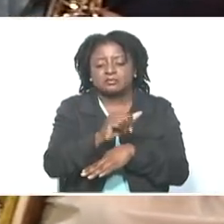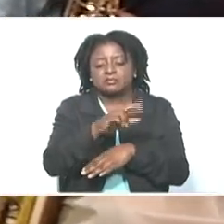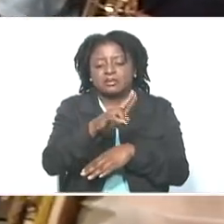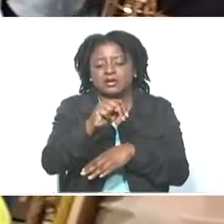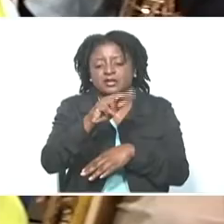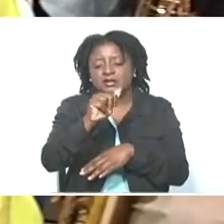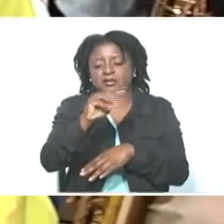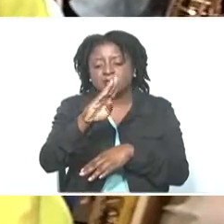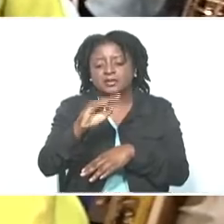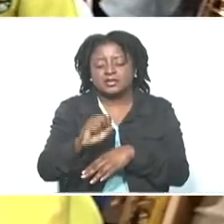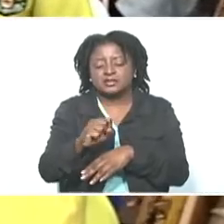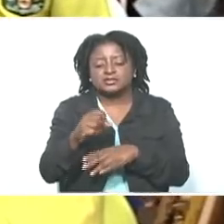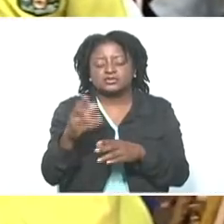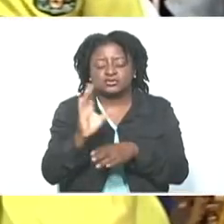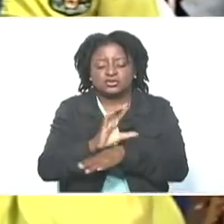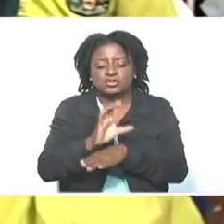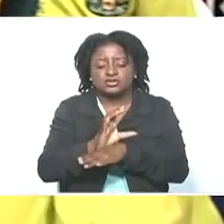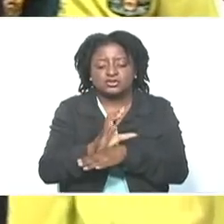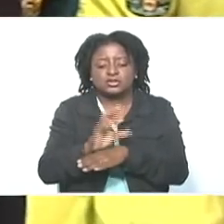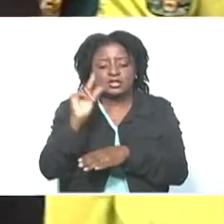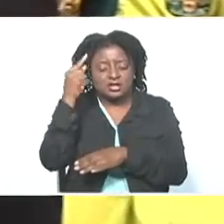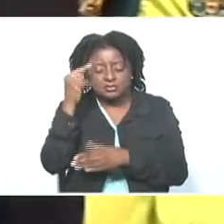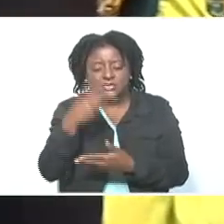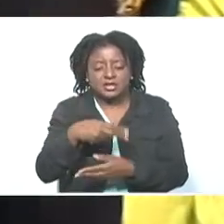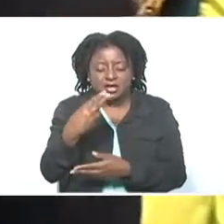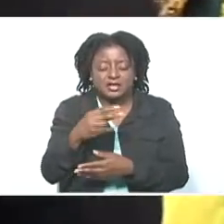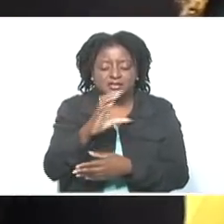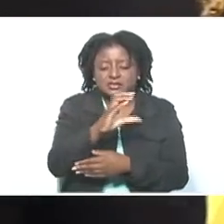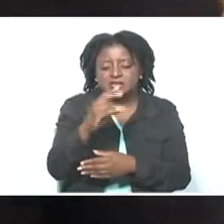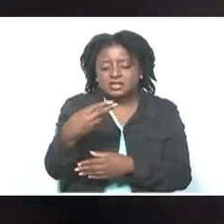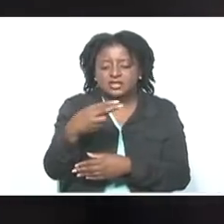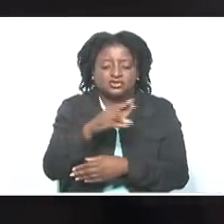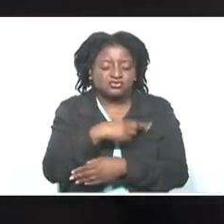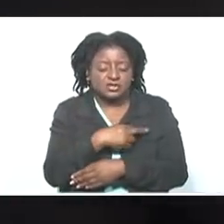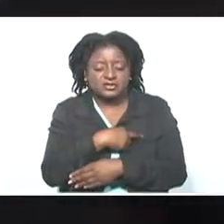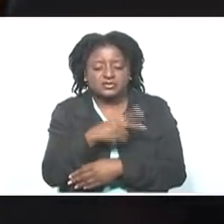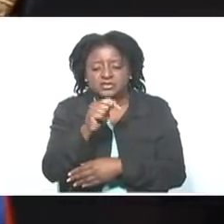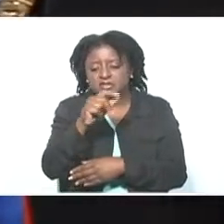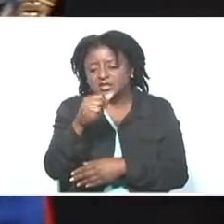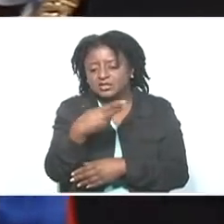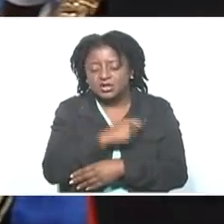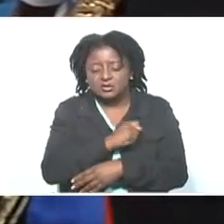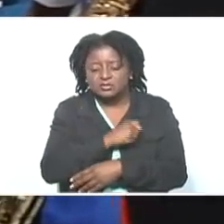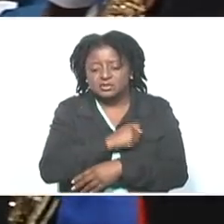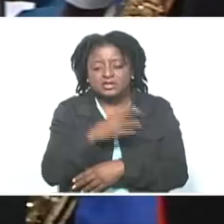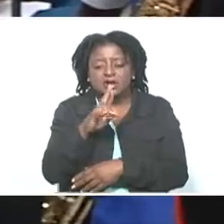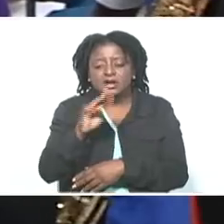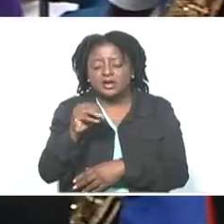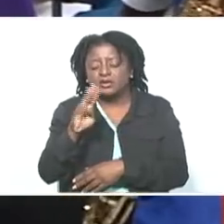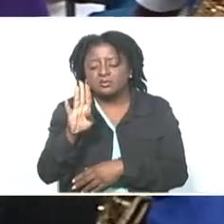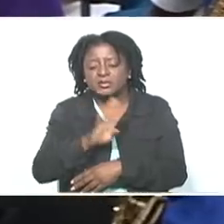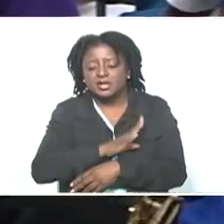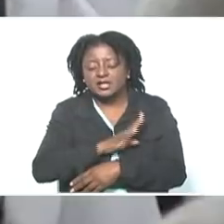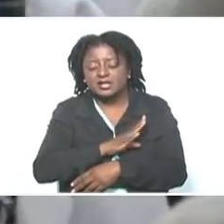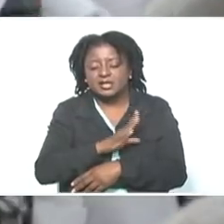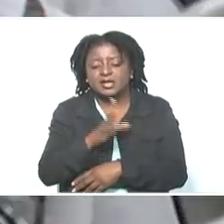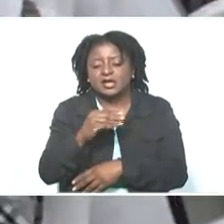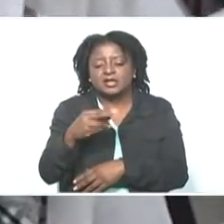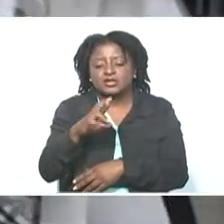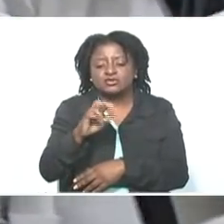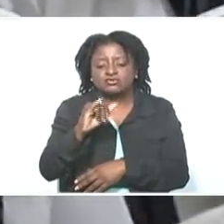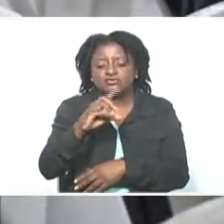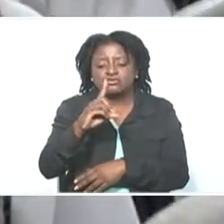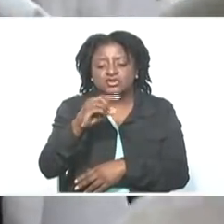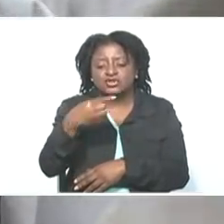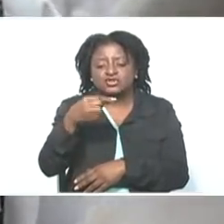represented the Government High, C.H. Reeves, T.A. Thompson, R.M. Bailey High Schools, and Ridgeland Primary School. Organizer,